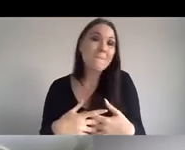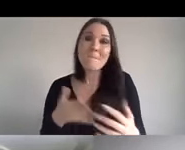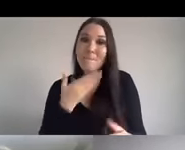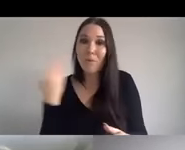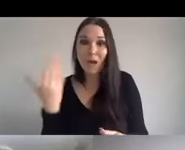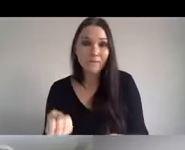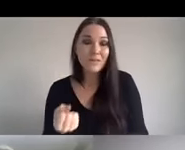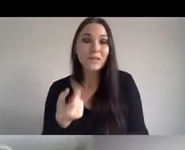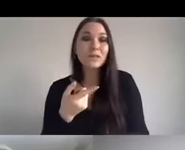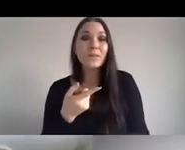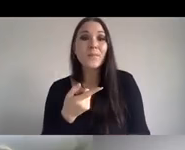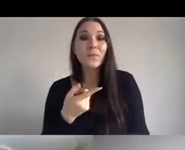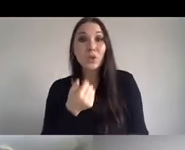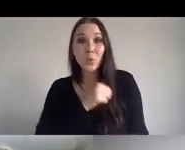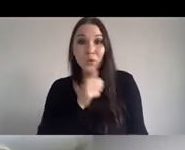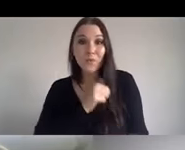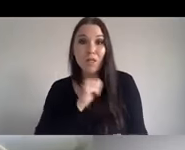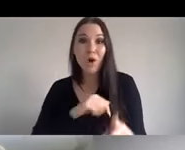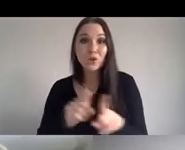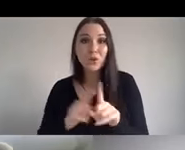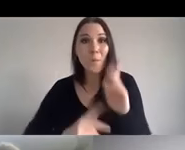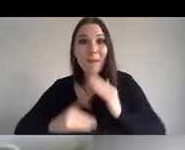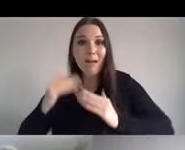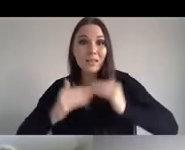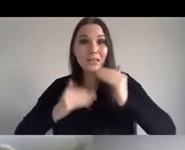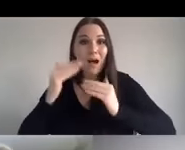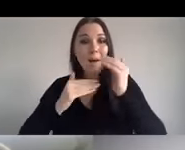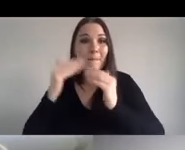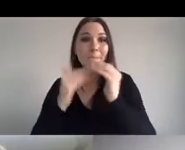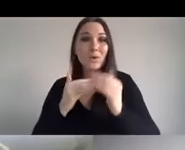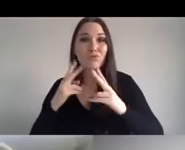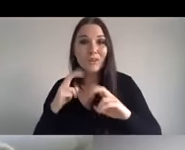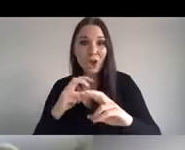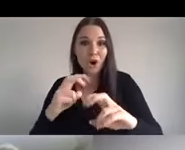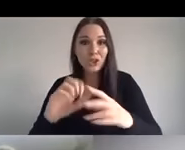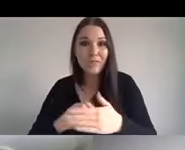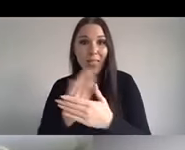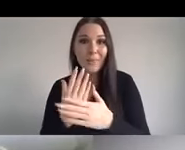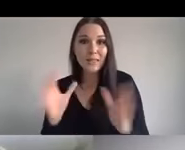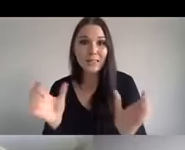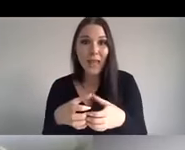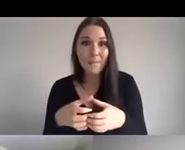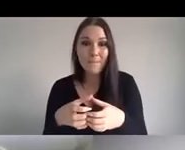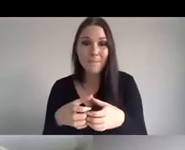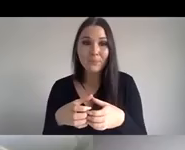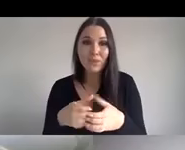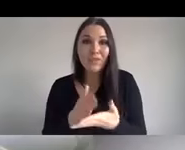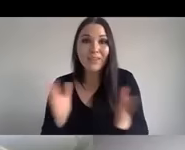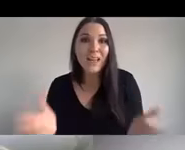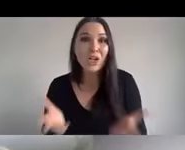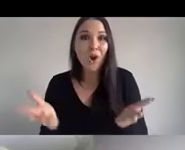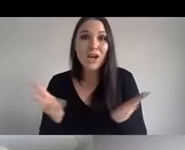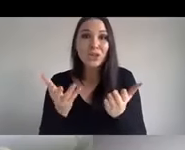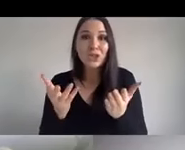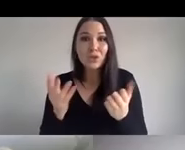also found that it's really, really useful to try to build up sort of a research and development team where you try to really encourage the creative